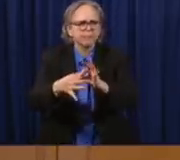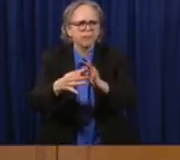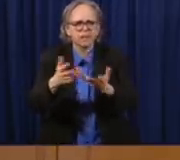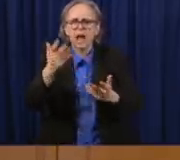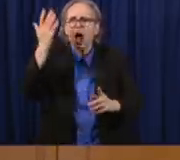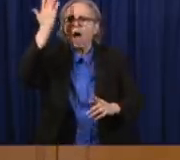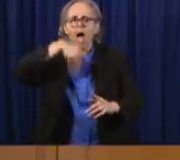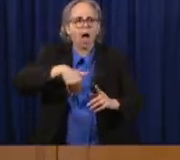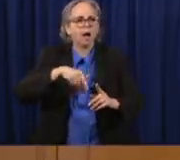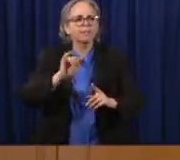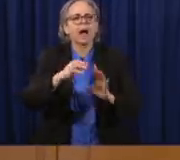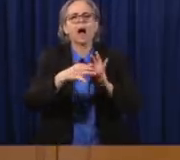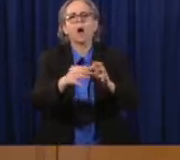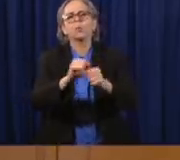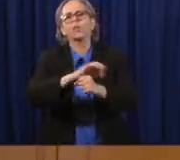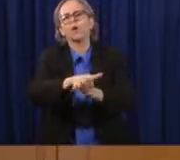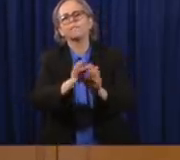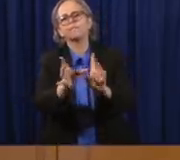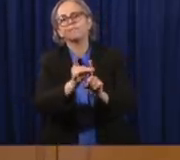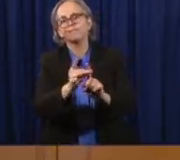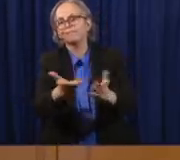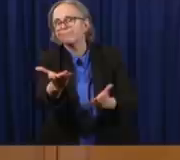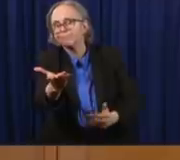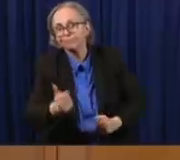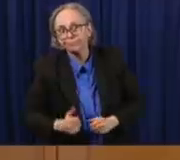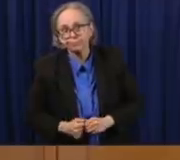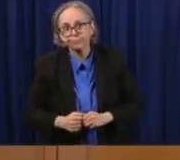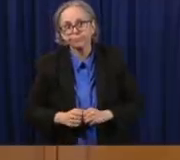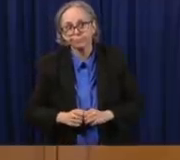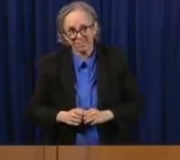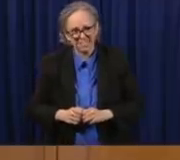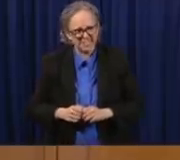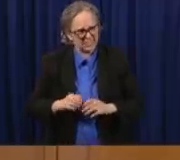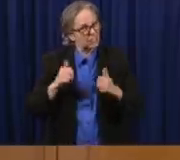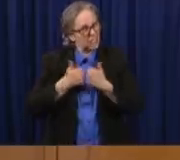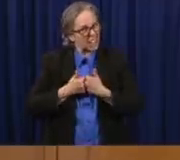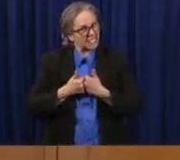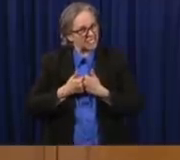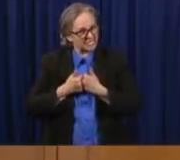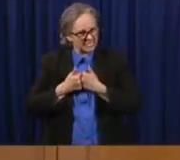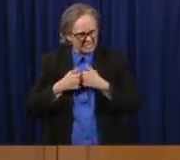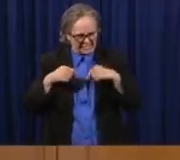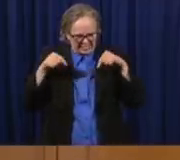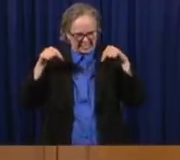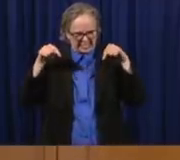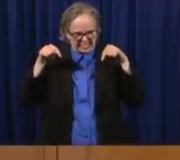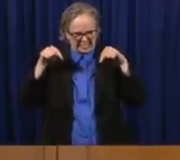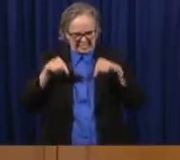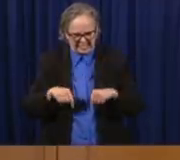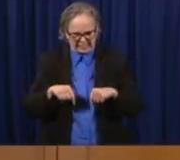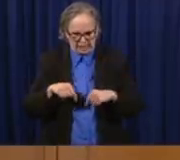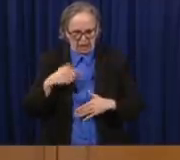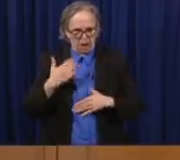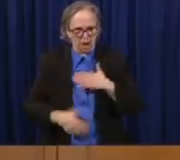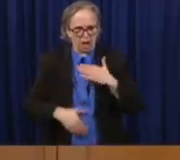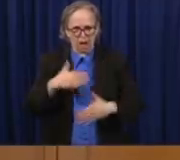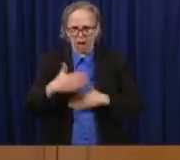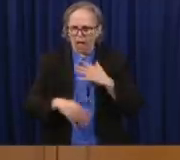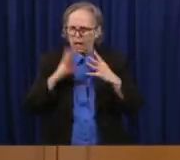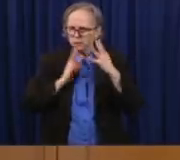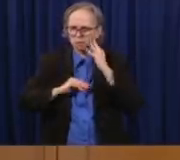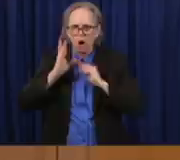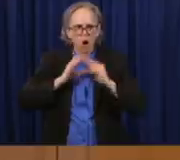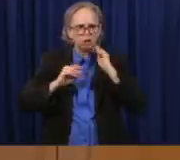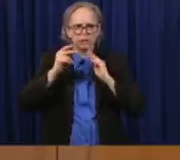it is the difficulty of being smack in the middle of the pandemic and sort of the fog of it.